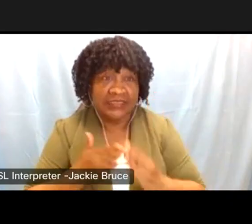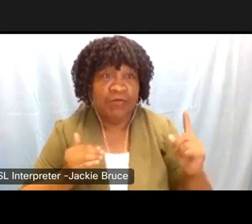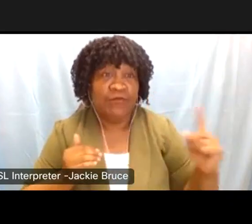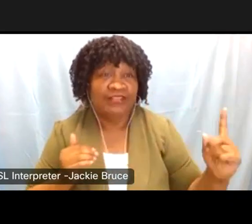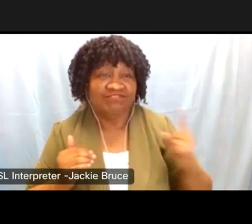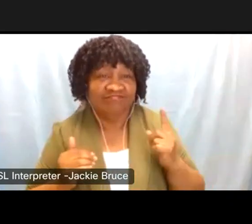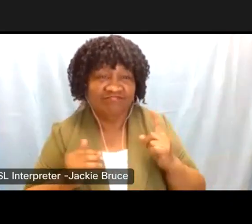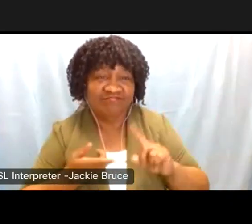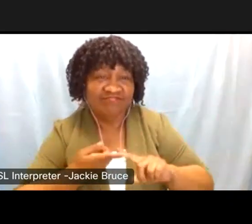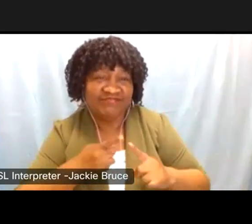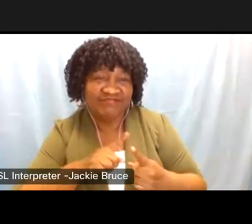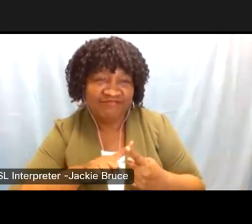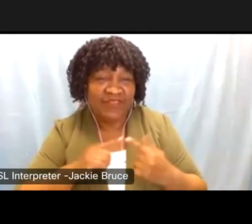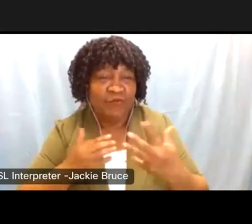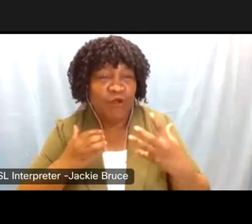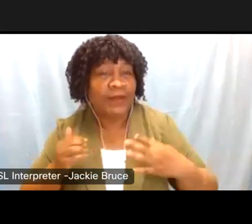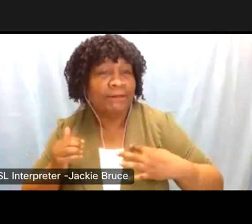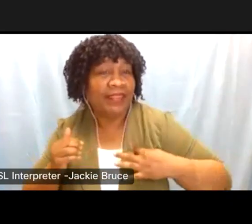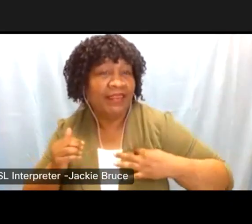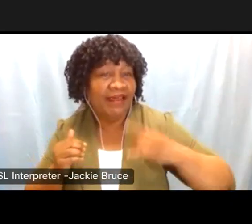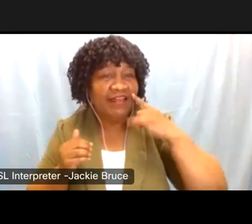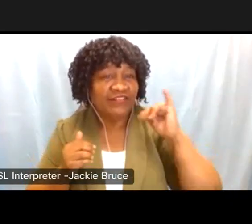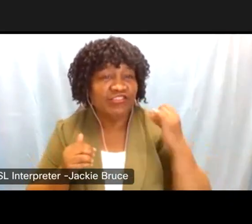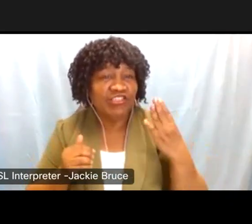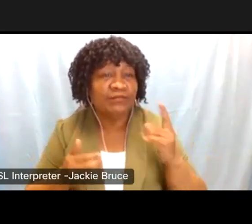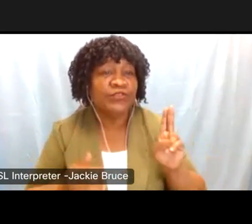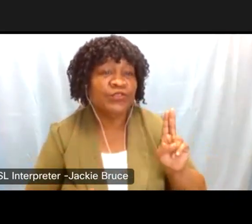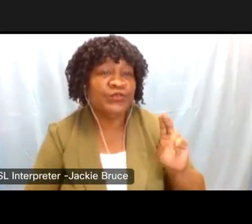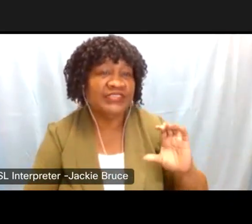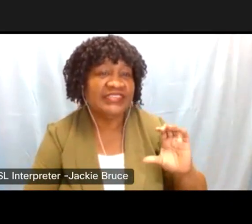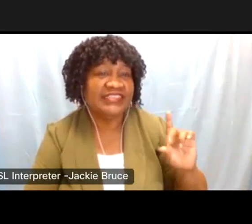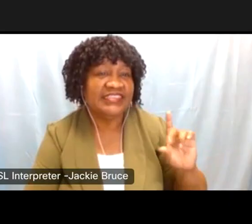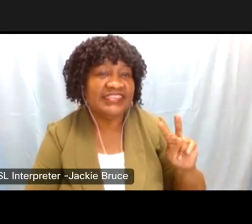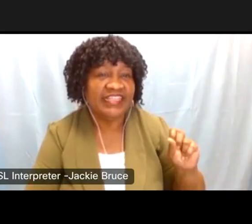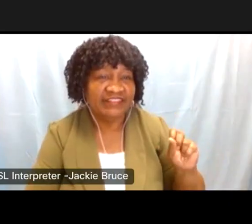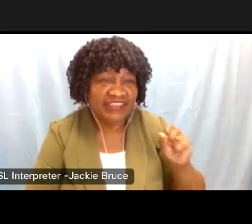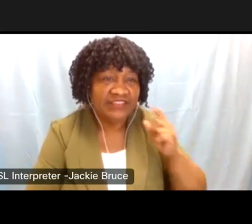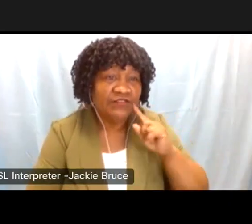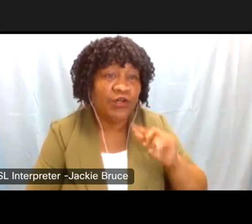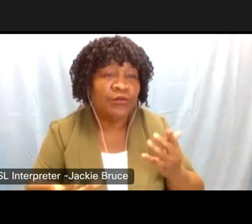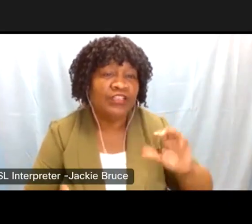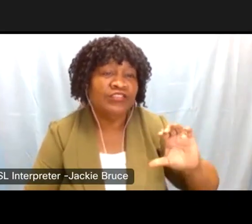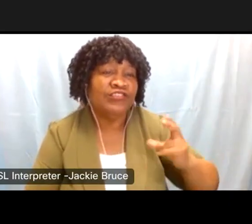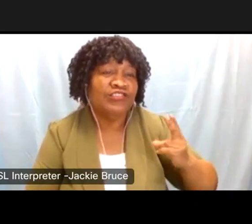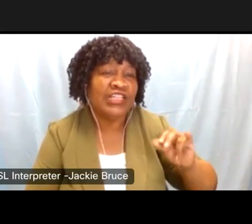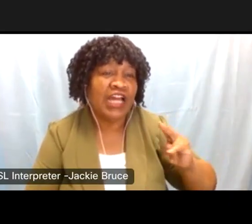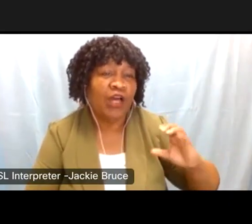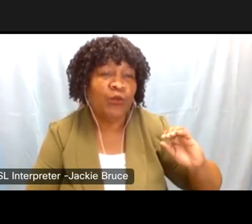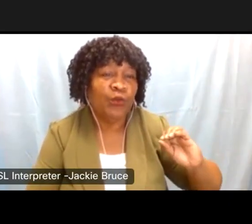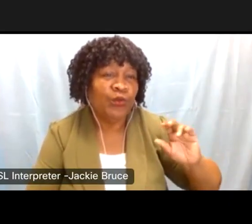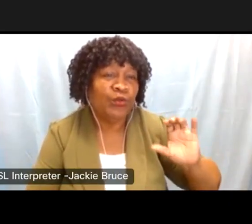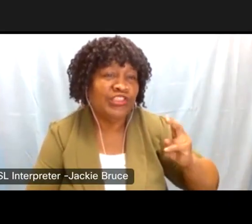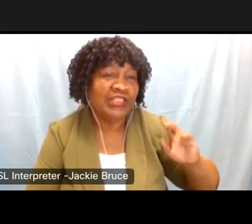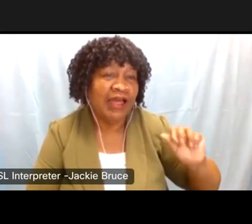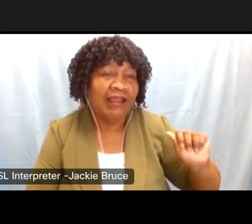colleague to apply for a position at UC Davis in Chicana and Chicano Studies, and I thought,